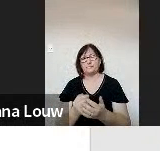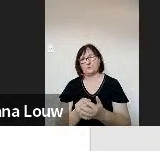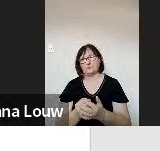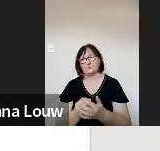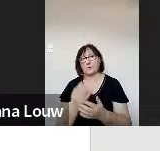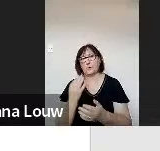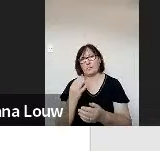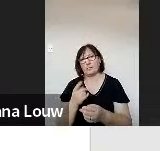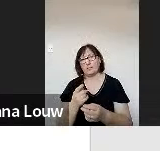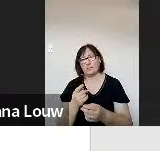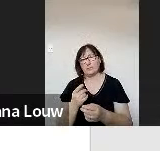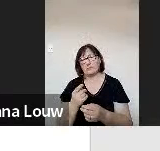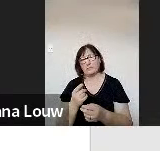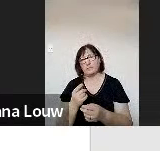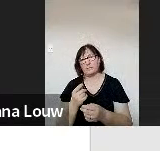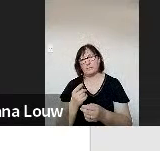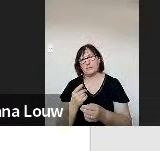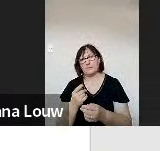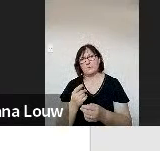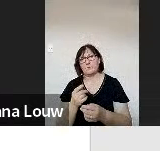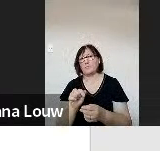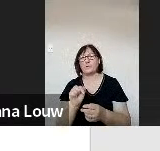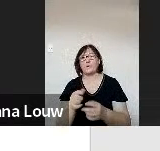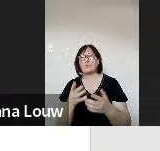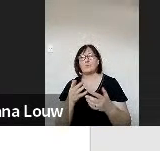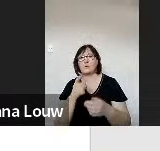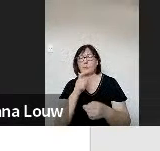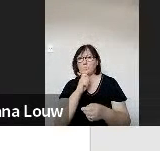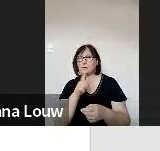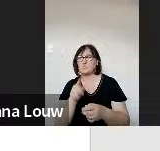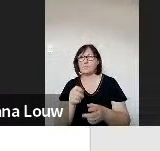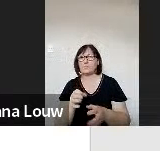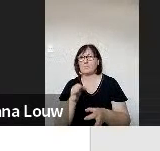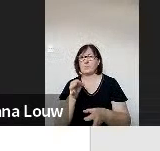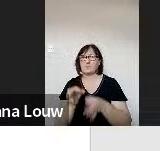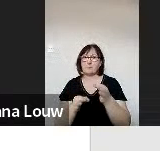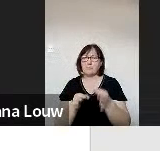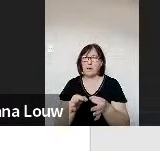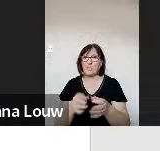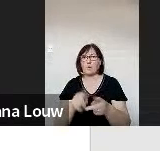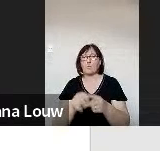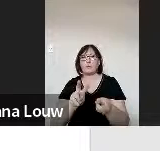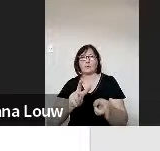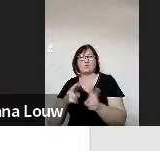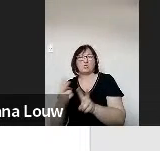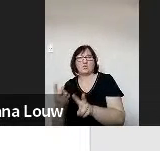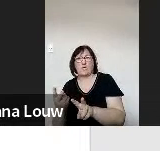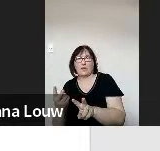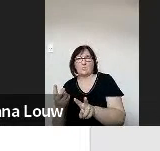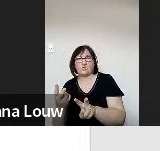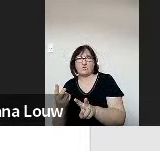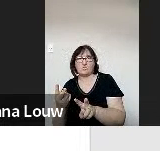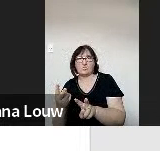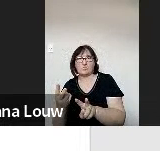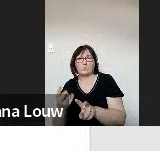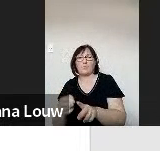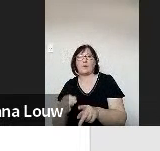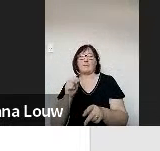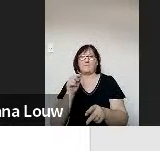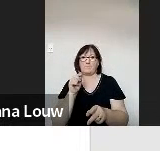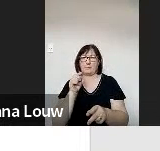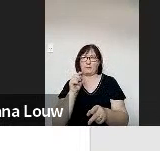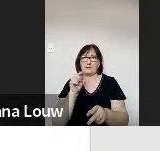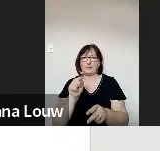will not use the explanatory notes to alter or to amend the scope that are provided by the set